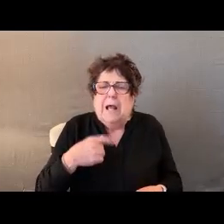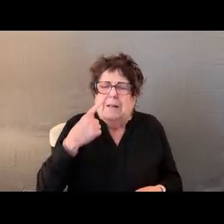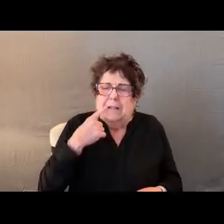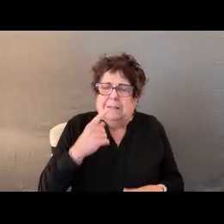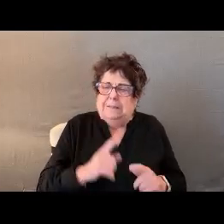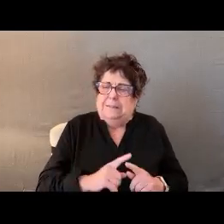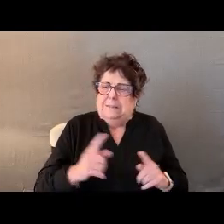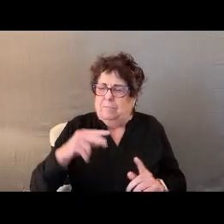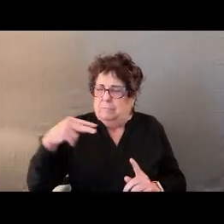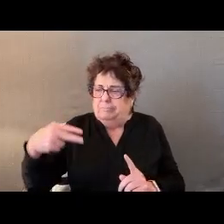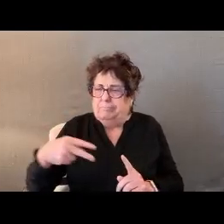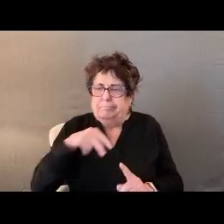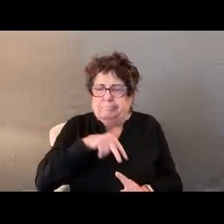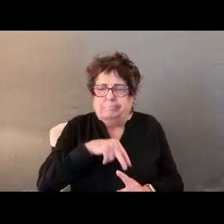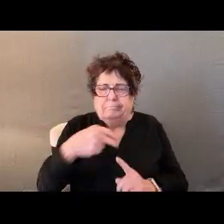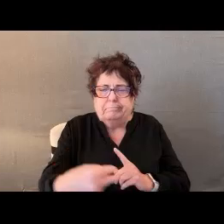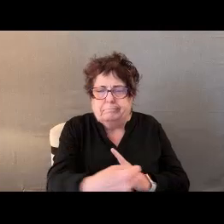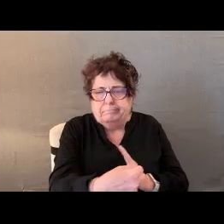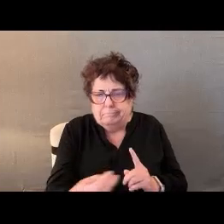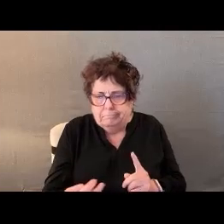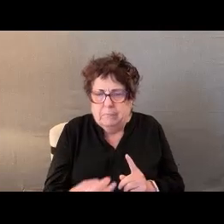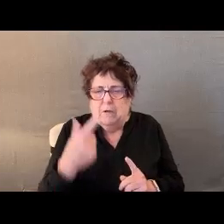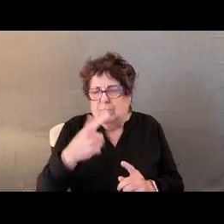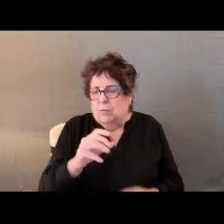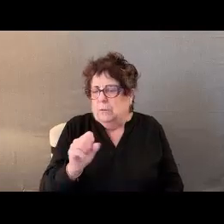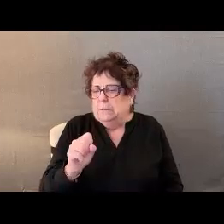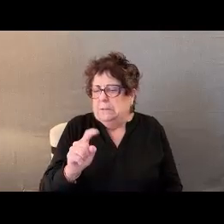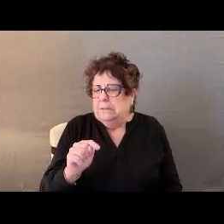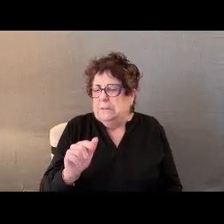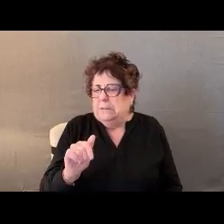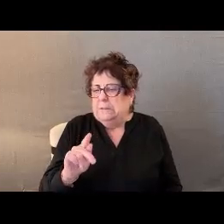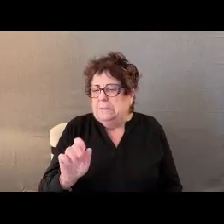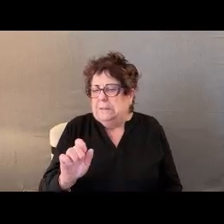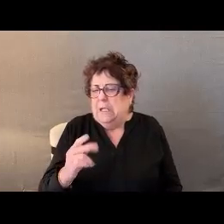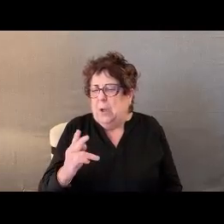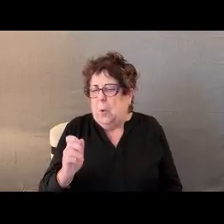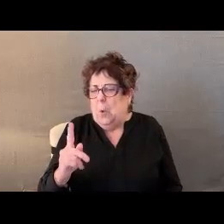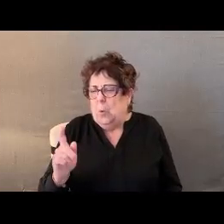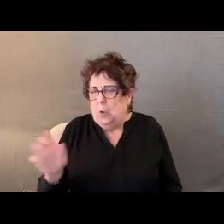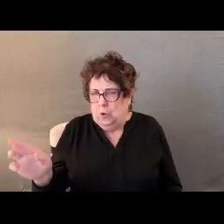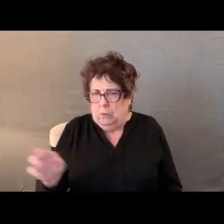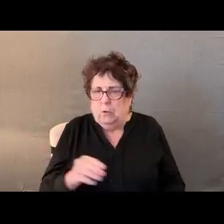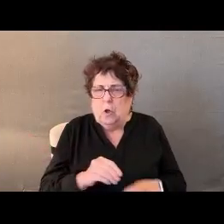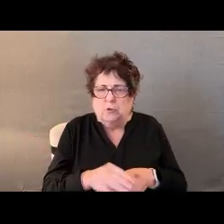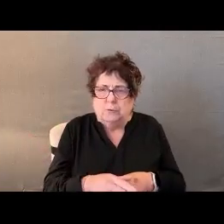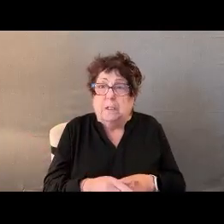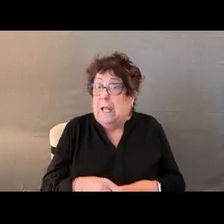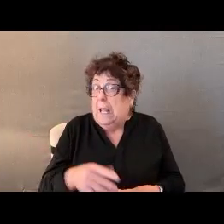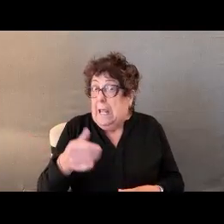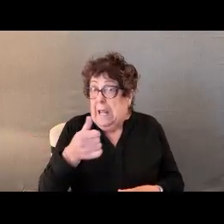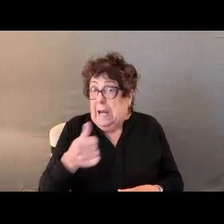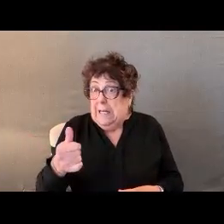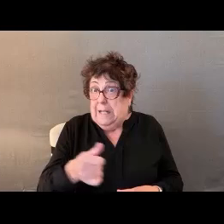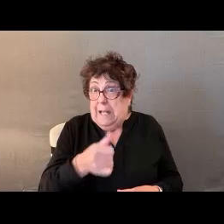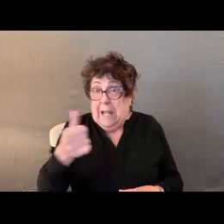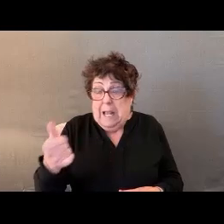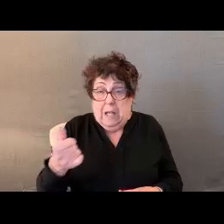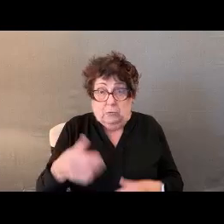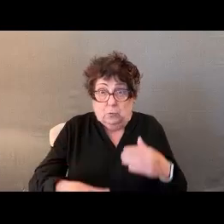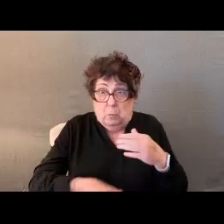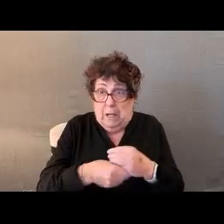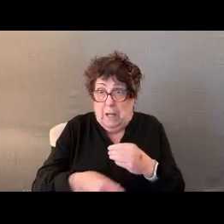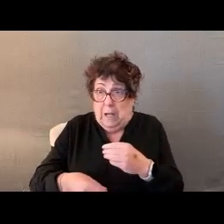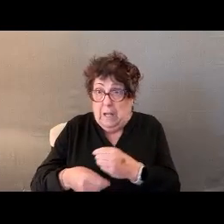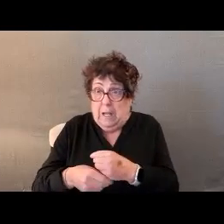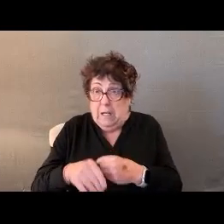of stakeholder consultation. Great. Anything else to add, Yvonne or Jason